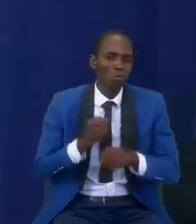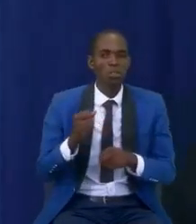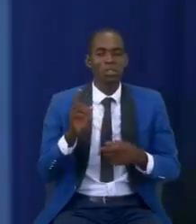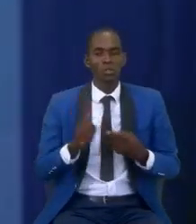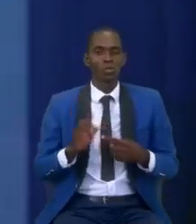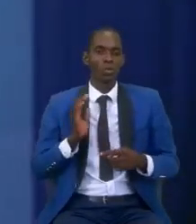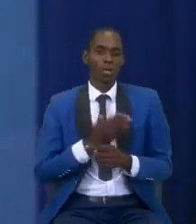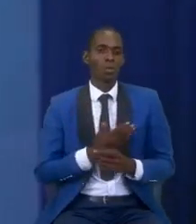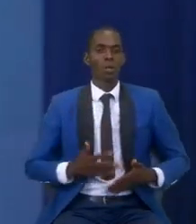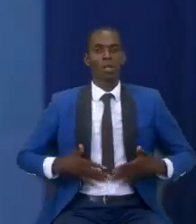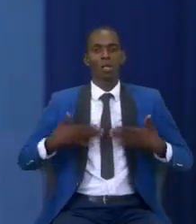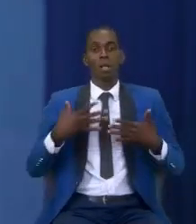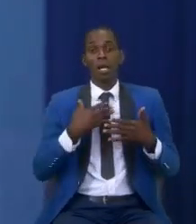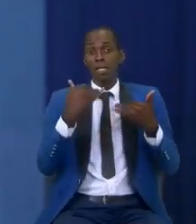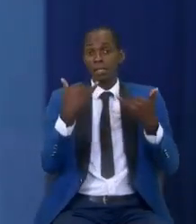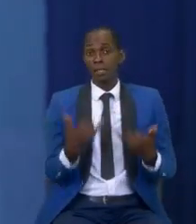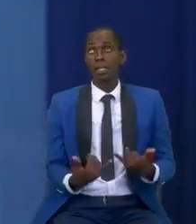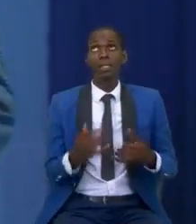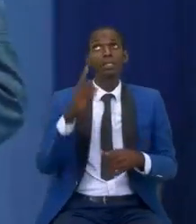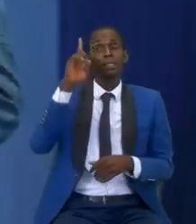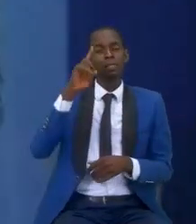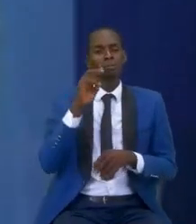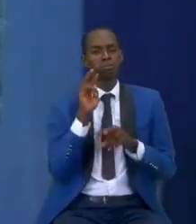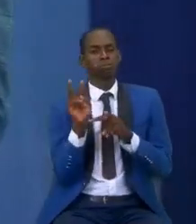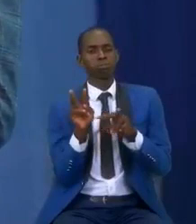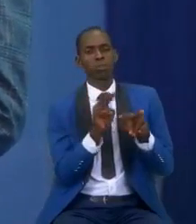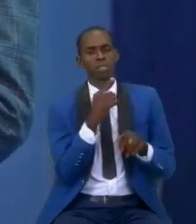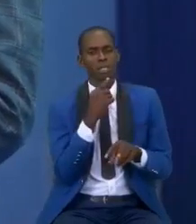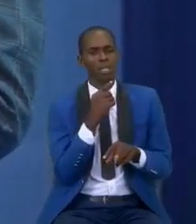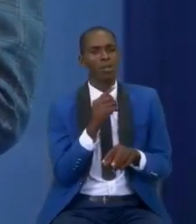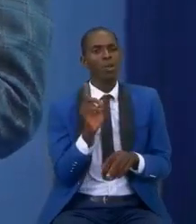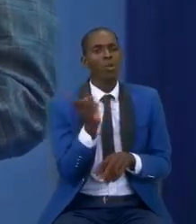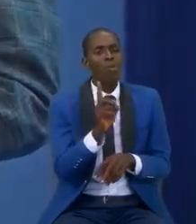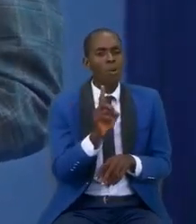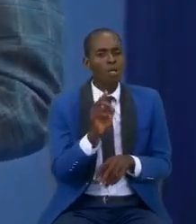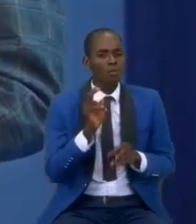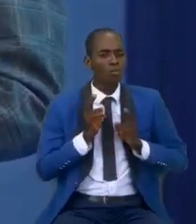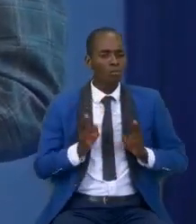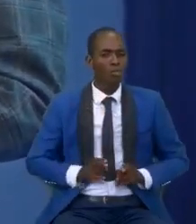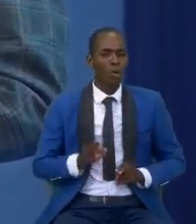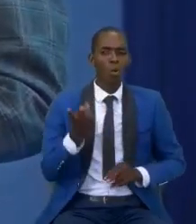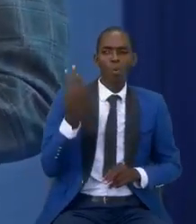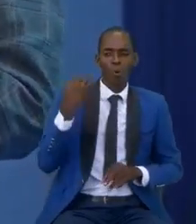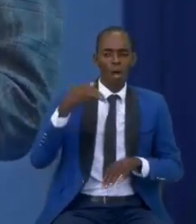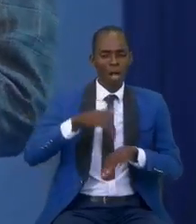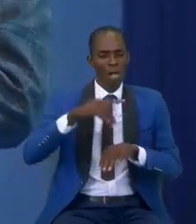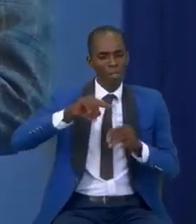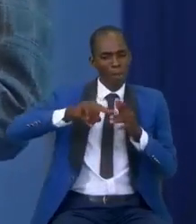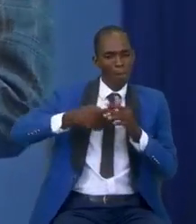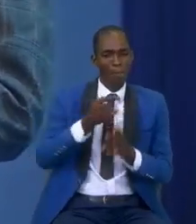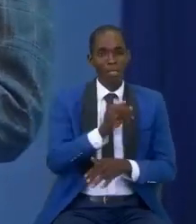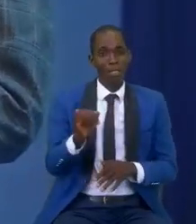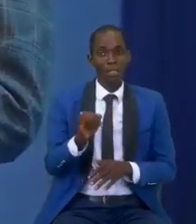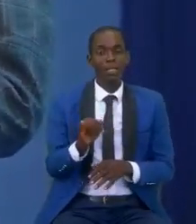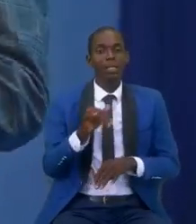was at the beginning of the creation, that time when we were with God, we had peace, we had